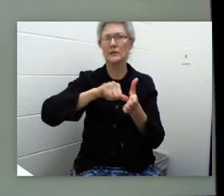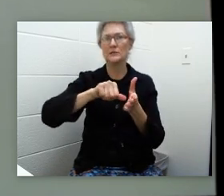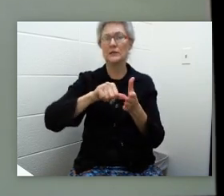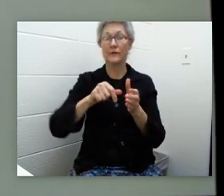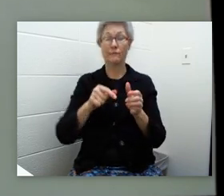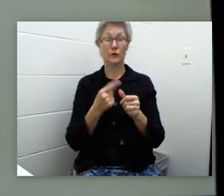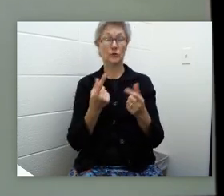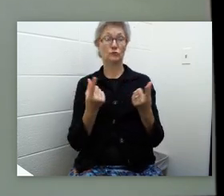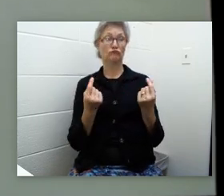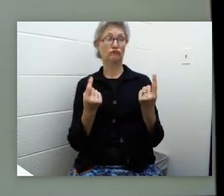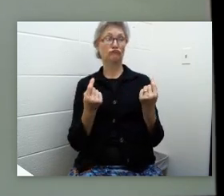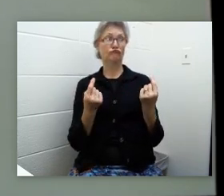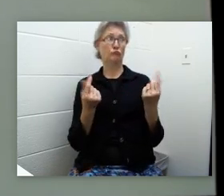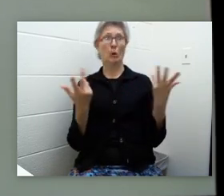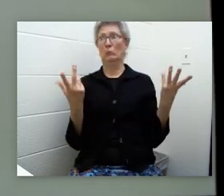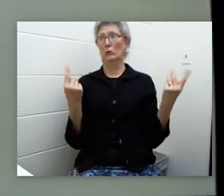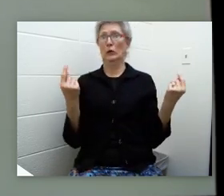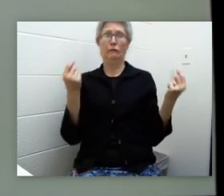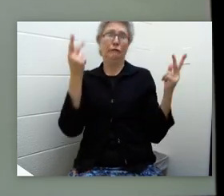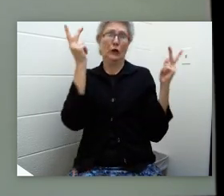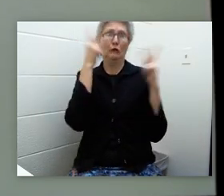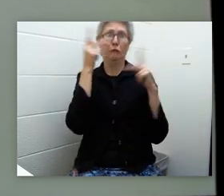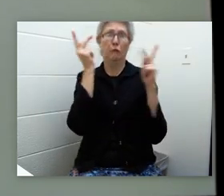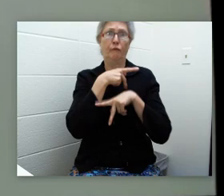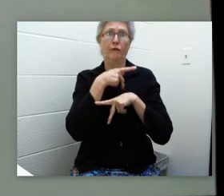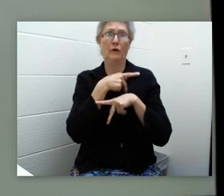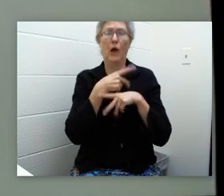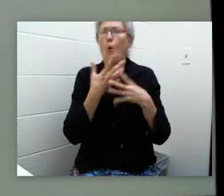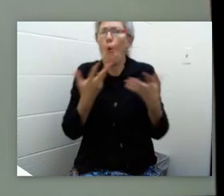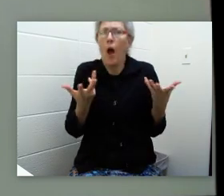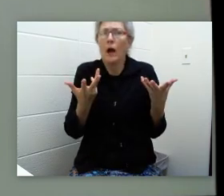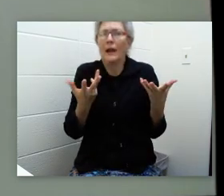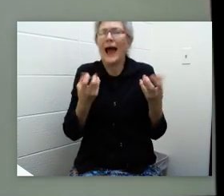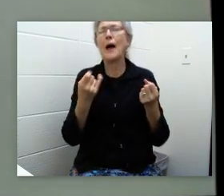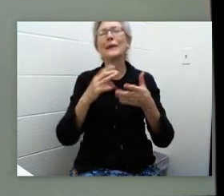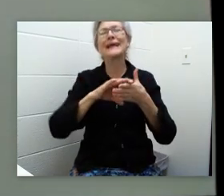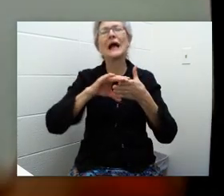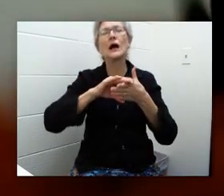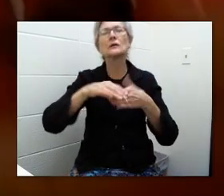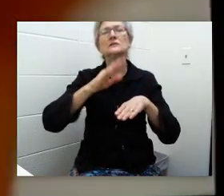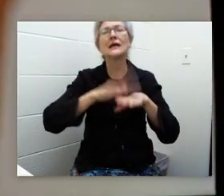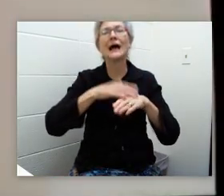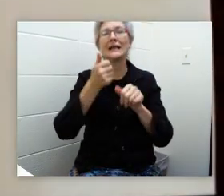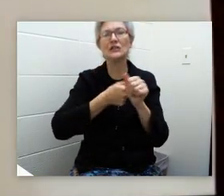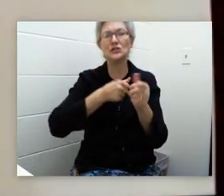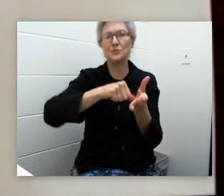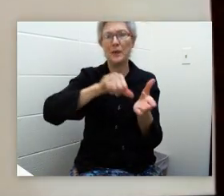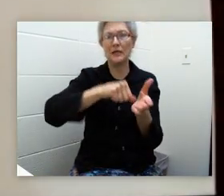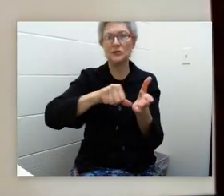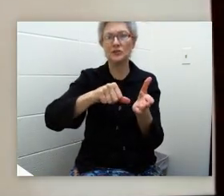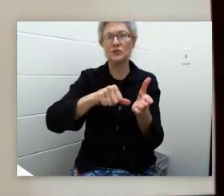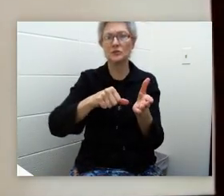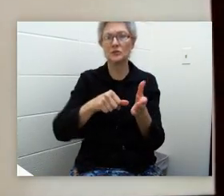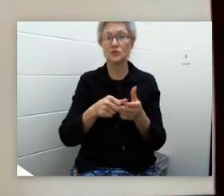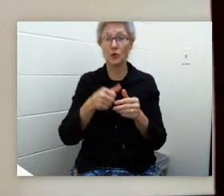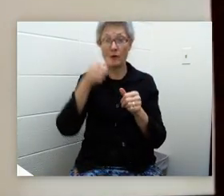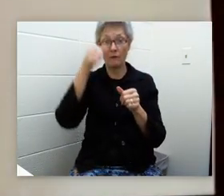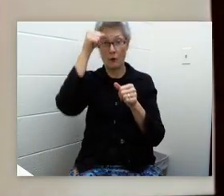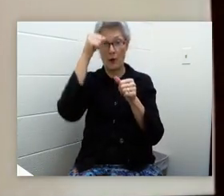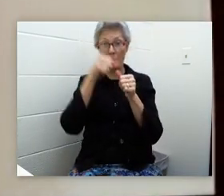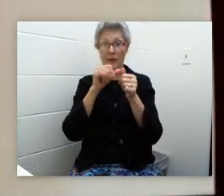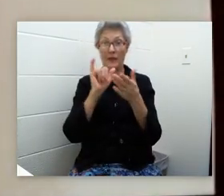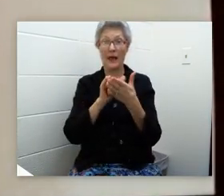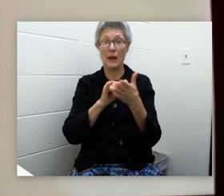what do I need to figure out? Well, I need to figure out how many cards will be on each page. So I don't forget that. I'm going to